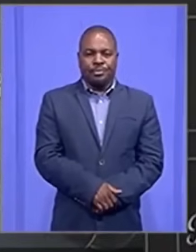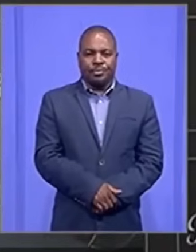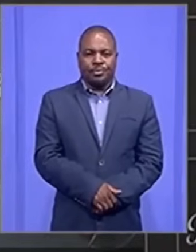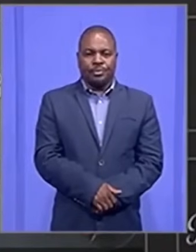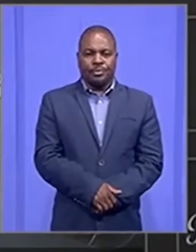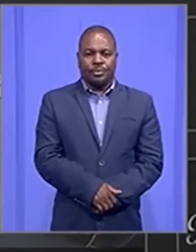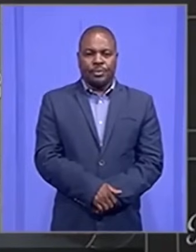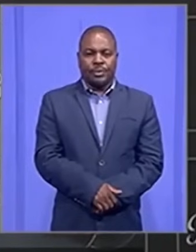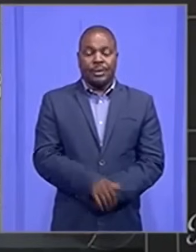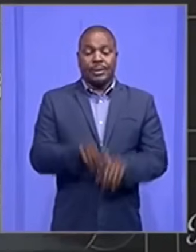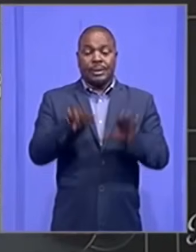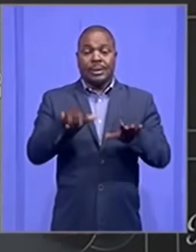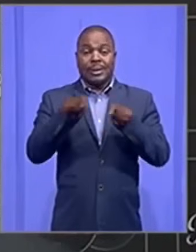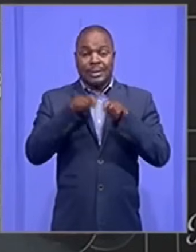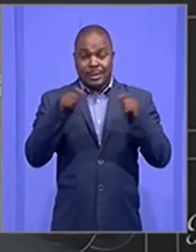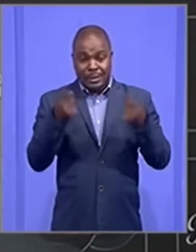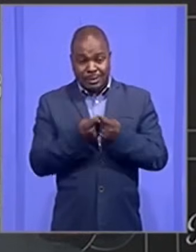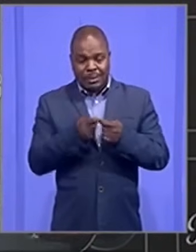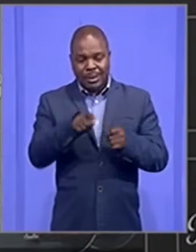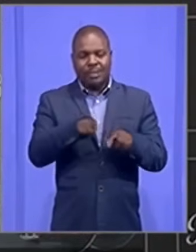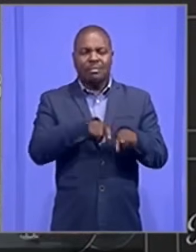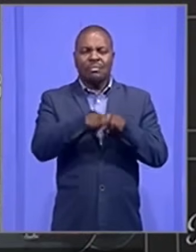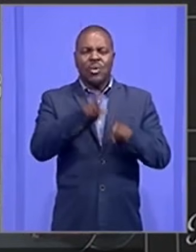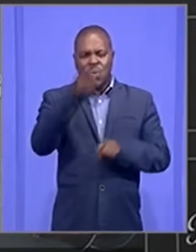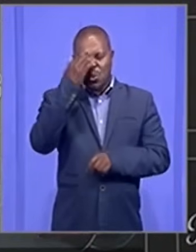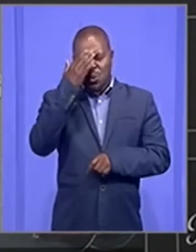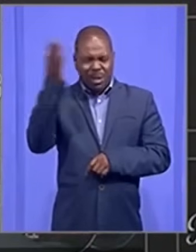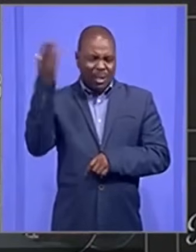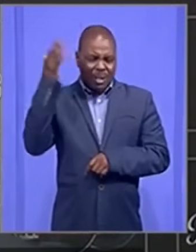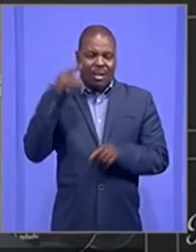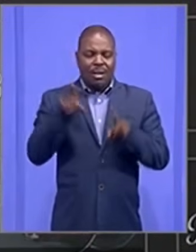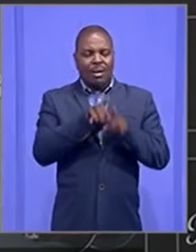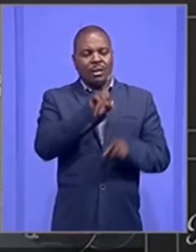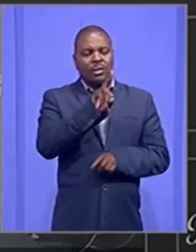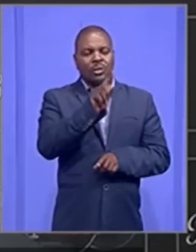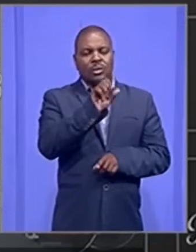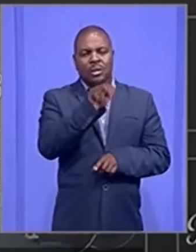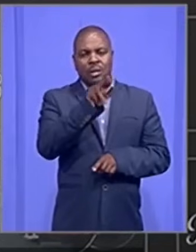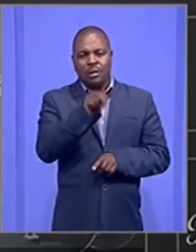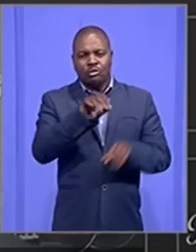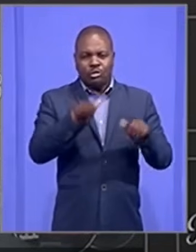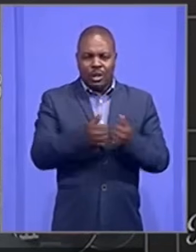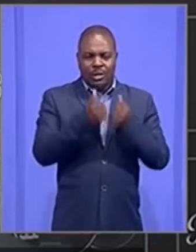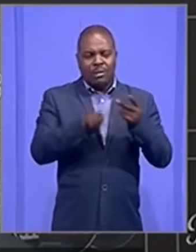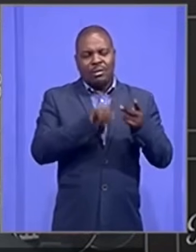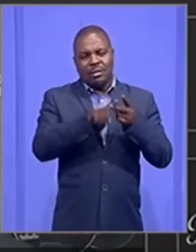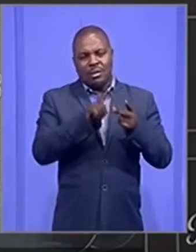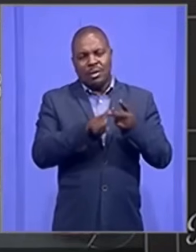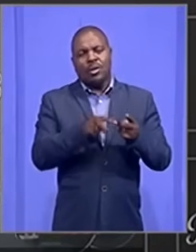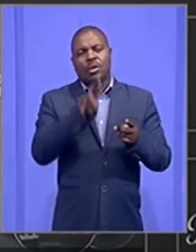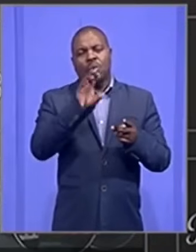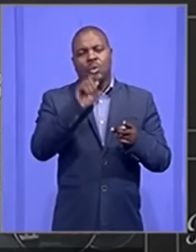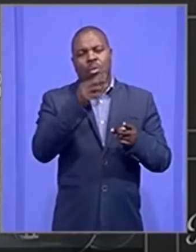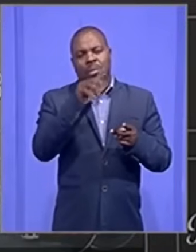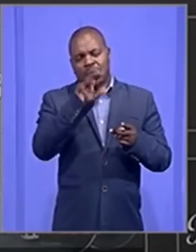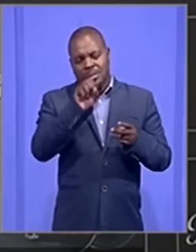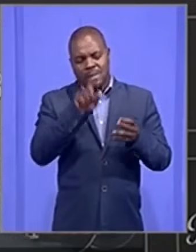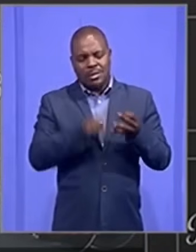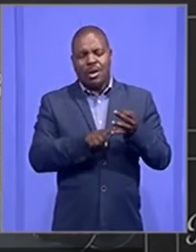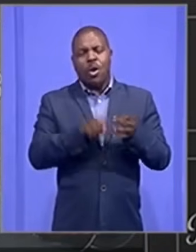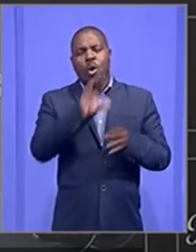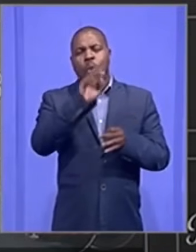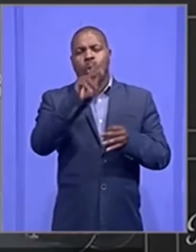It's all 16 teams. It's the tournament that we know and love, started as the Dutton Challenge, throwing it back to the Rothmans. It was the Coca-Cola Cup. It